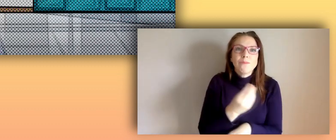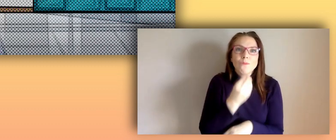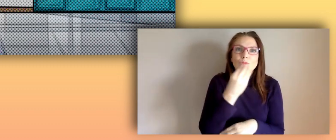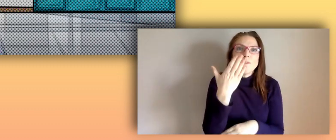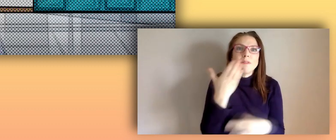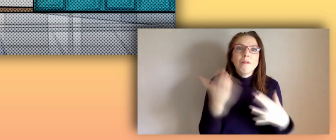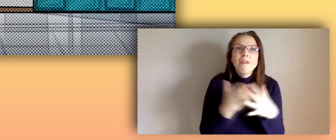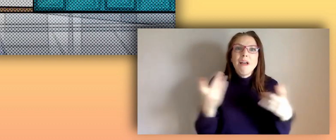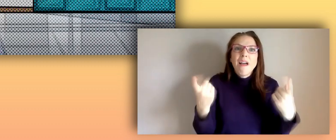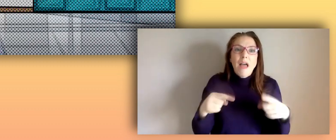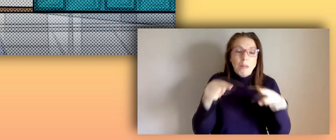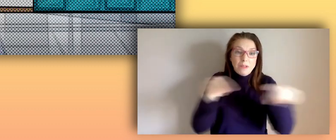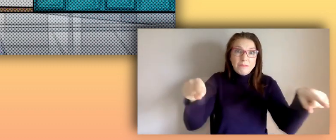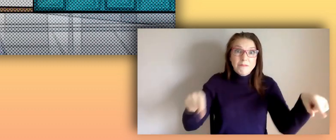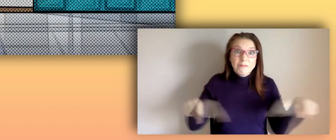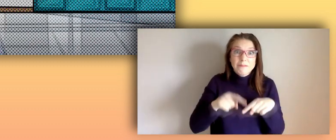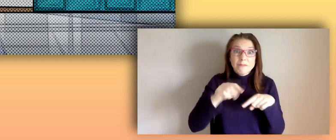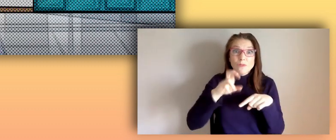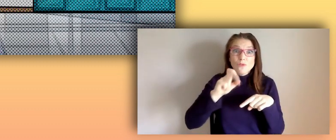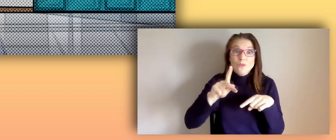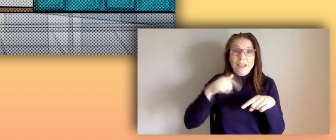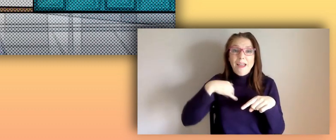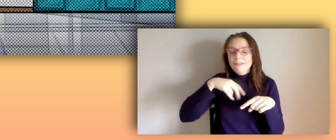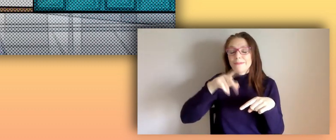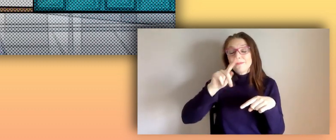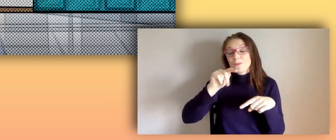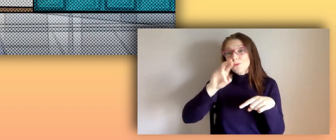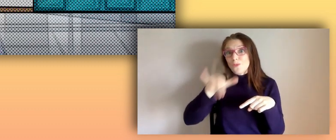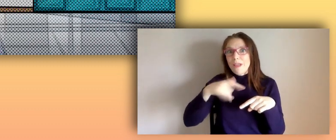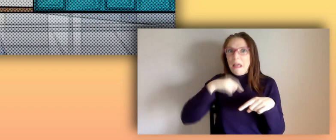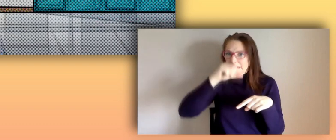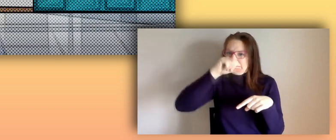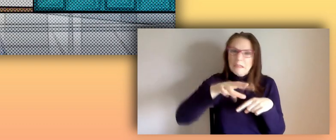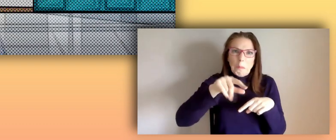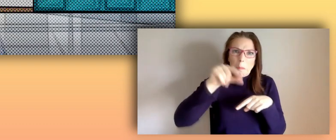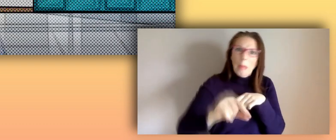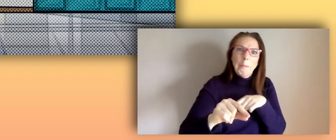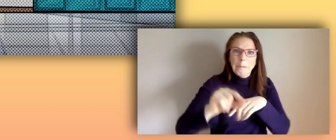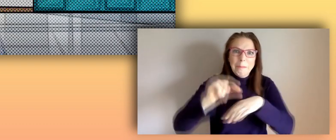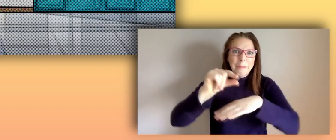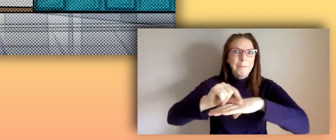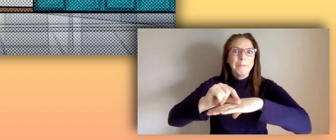break. I sneezed and it landed on the edge of the cafeteria tray. Are